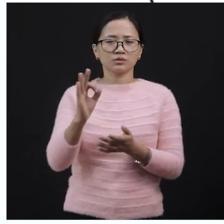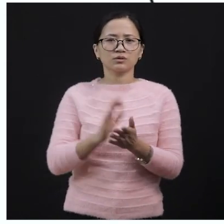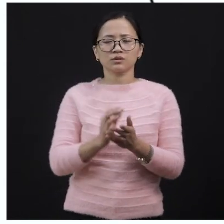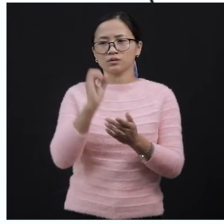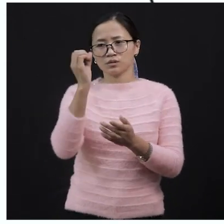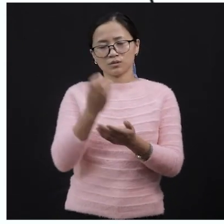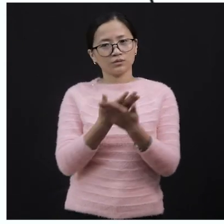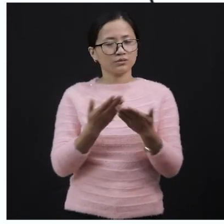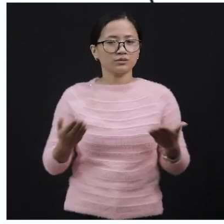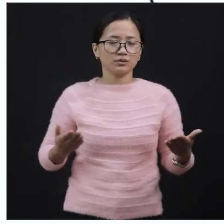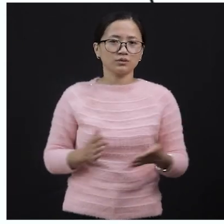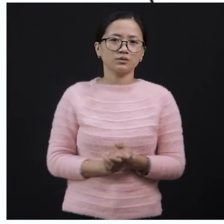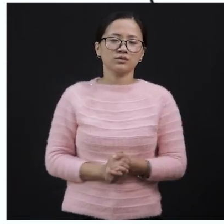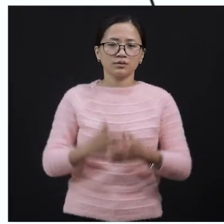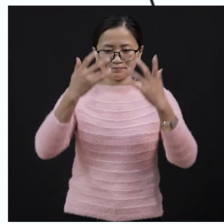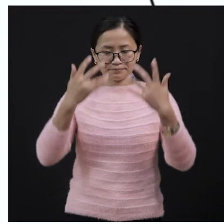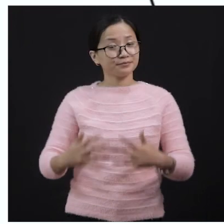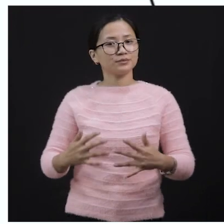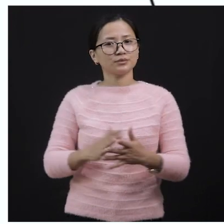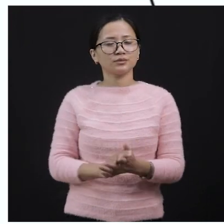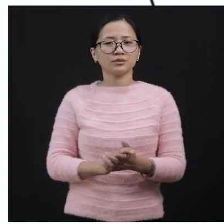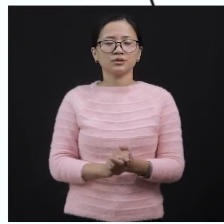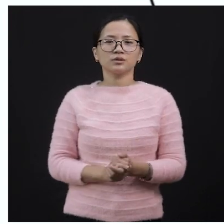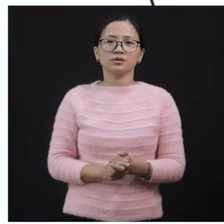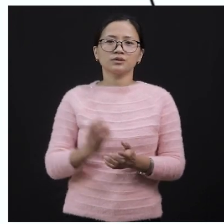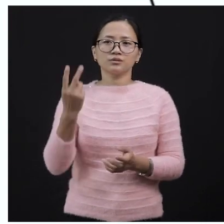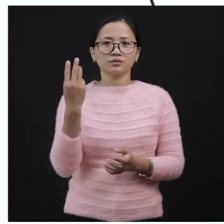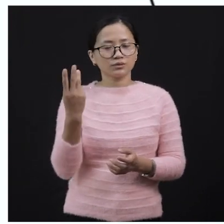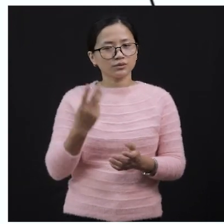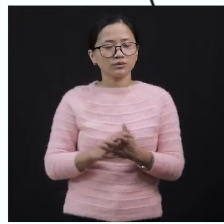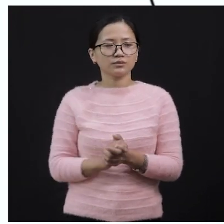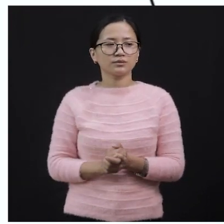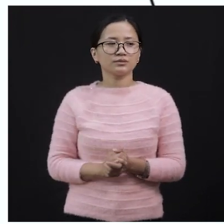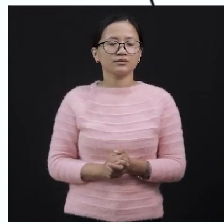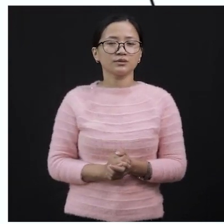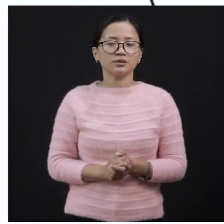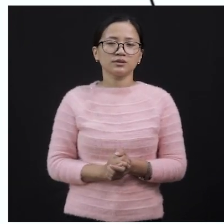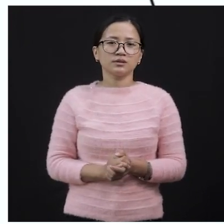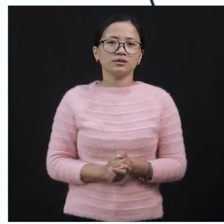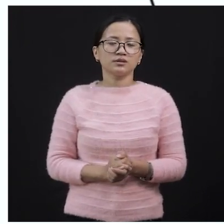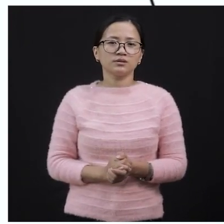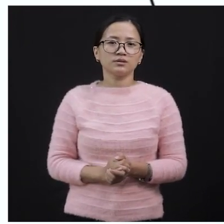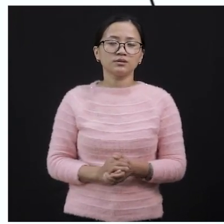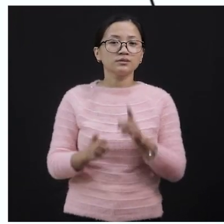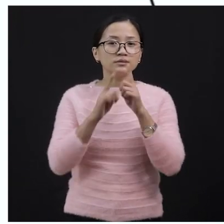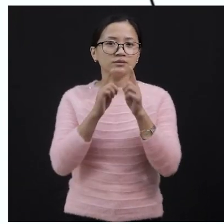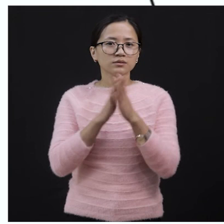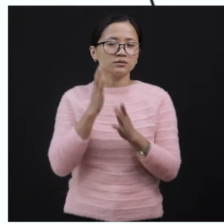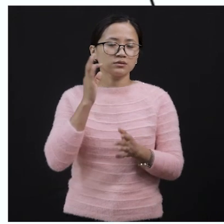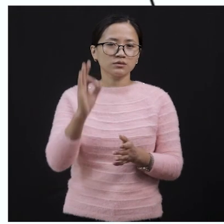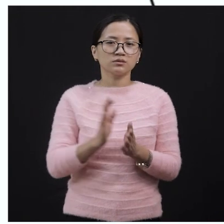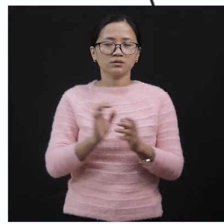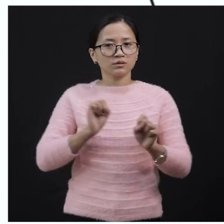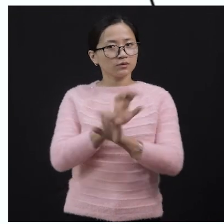subjects, the three important body, transparent, translucent, and opaque. And we have discussed the